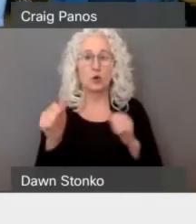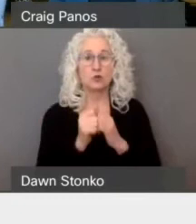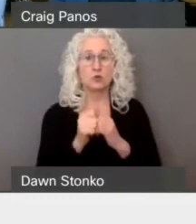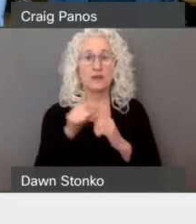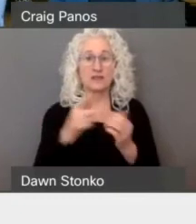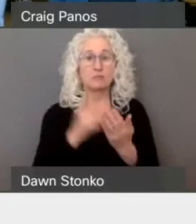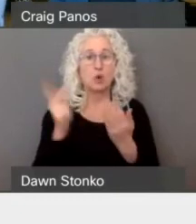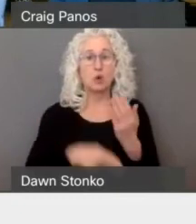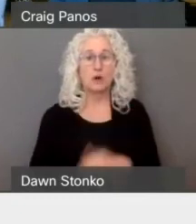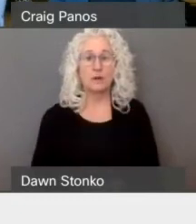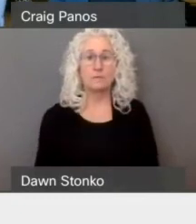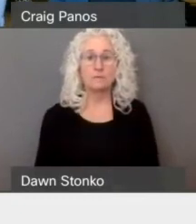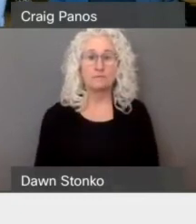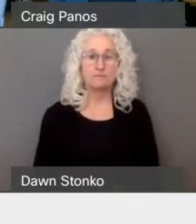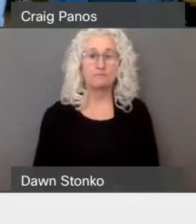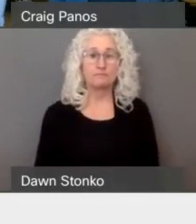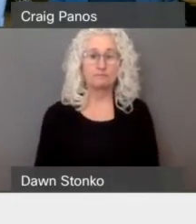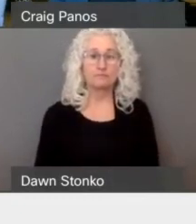program.